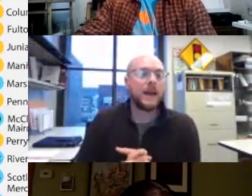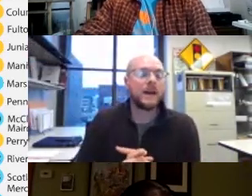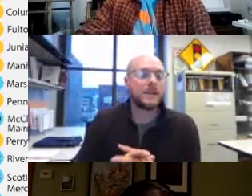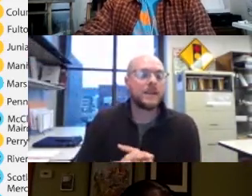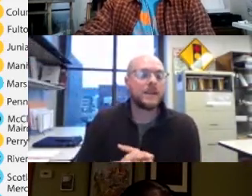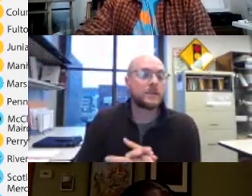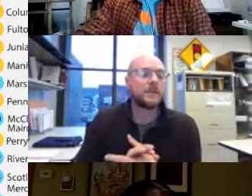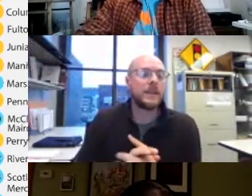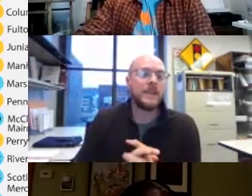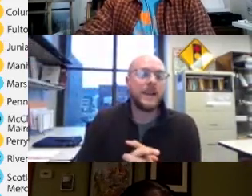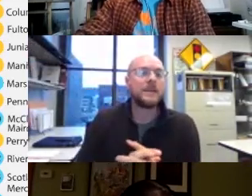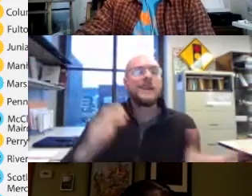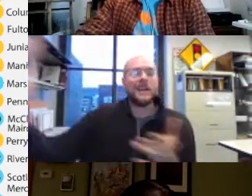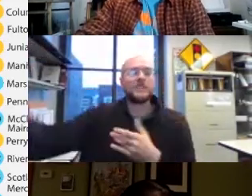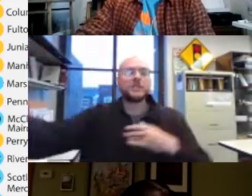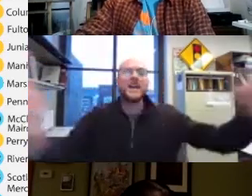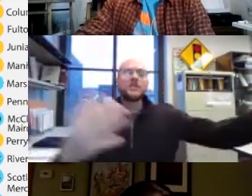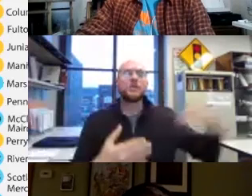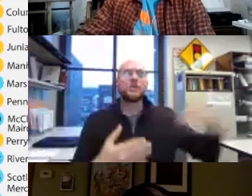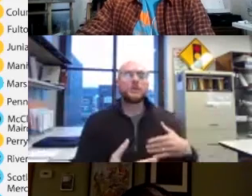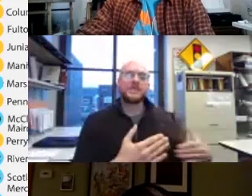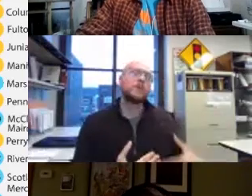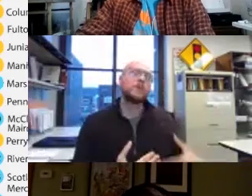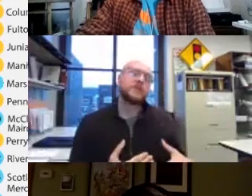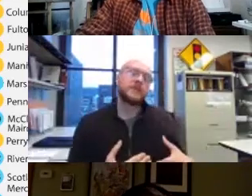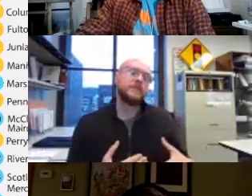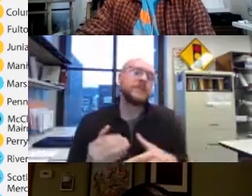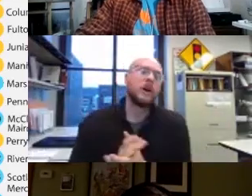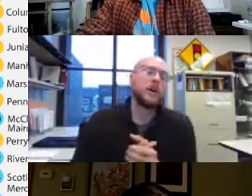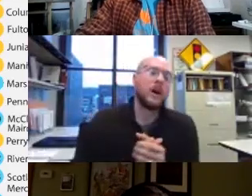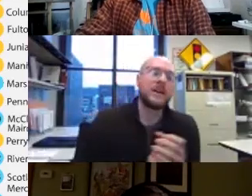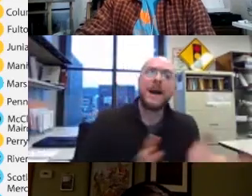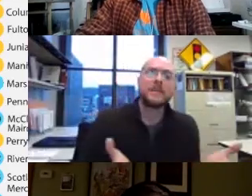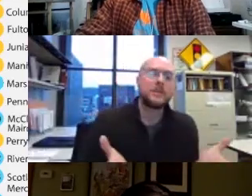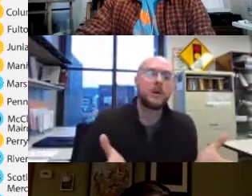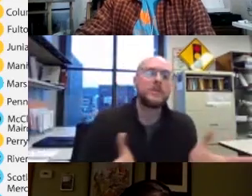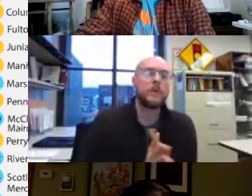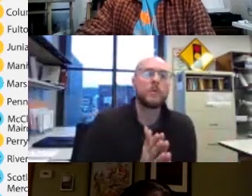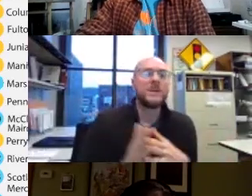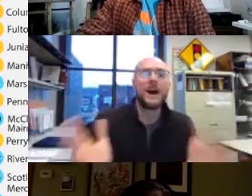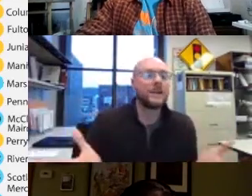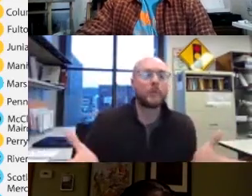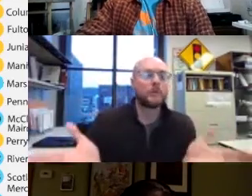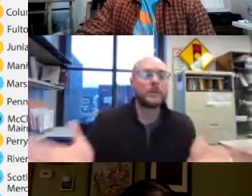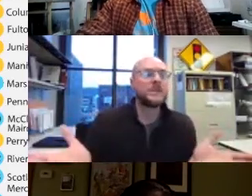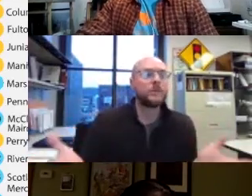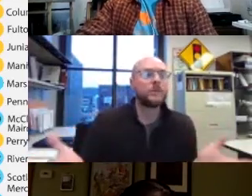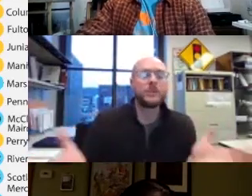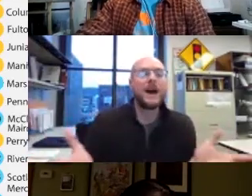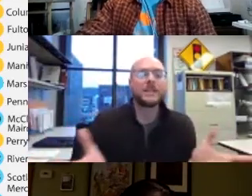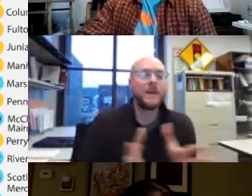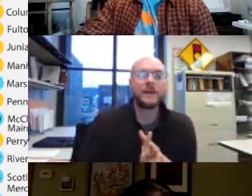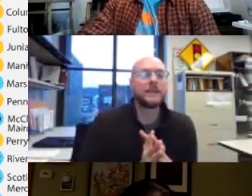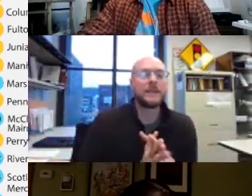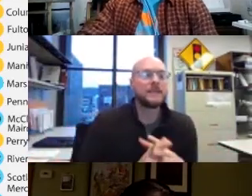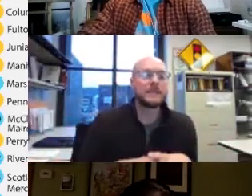keep the turn lane in there. It just changes once we get down to Western. And so our analysis showed that we should